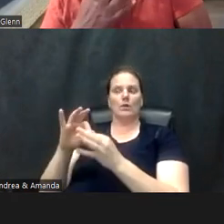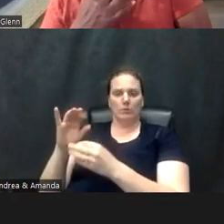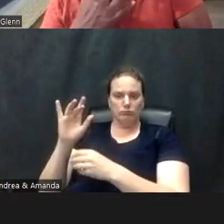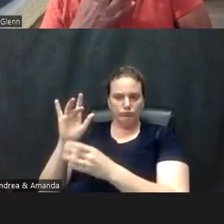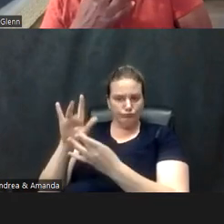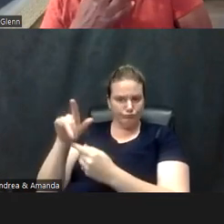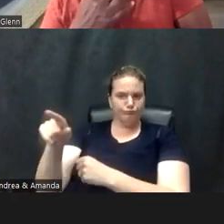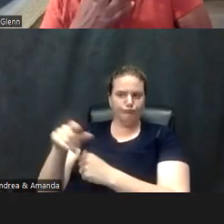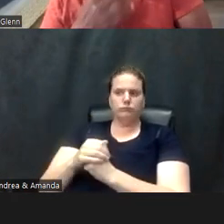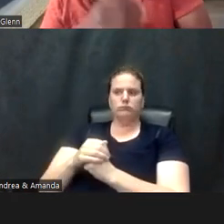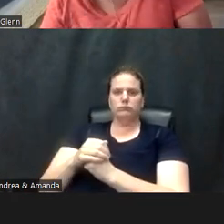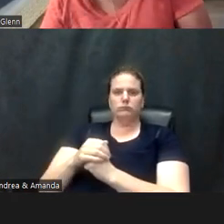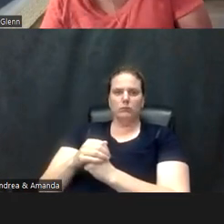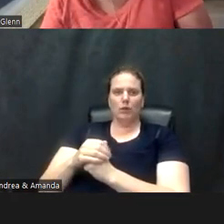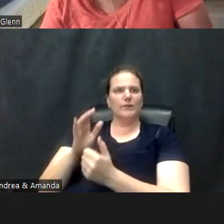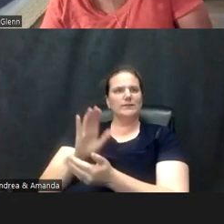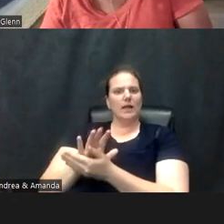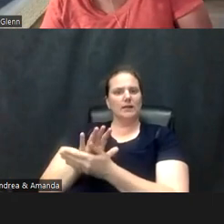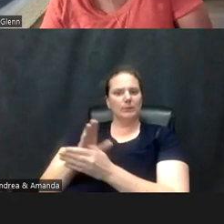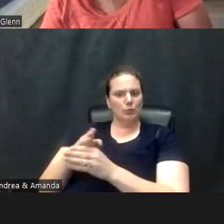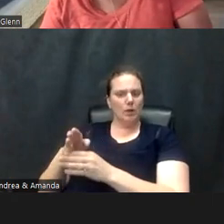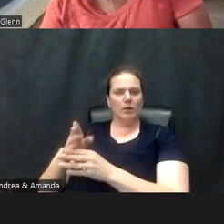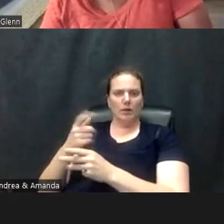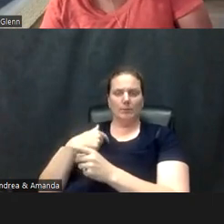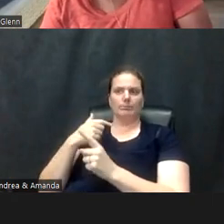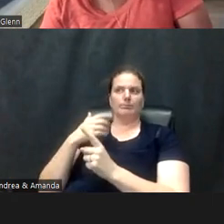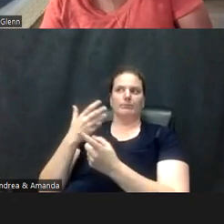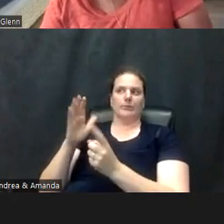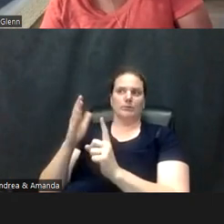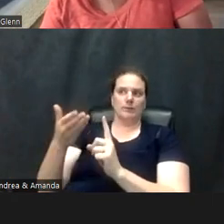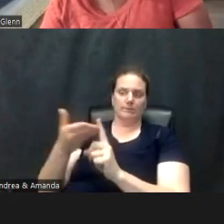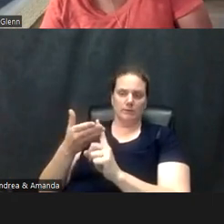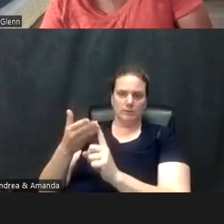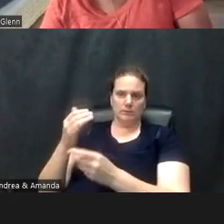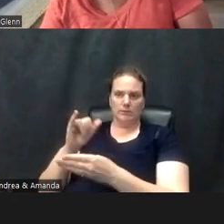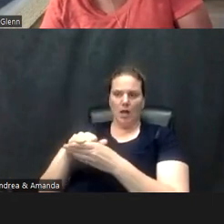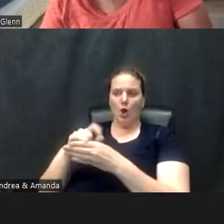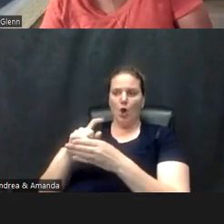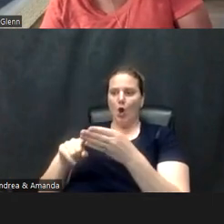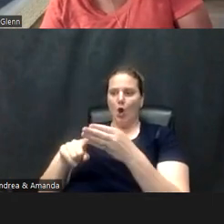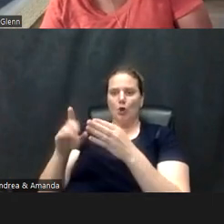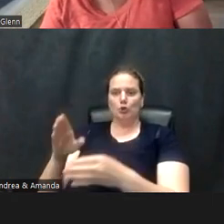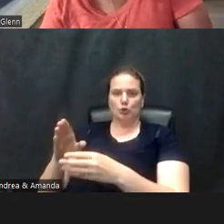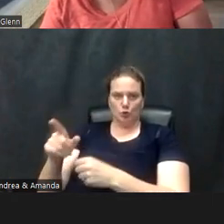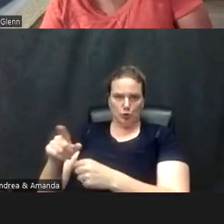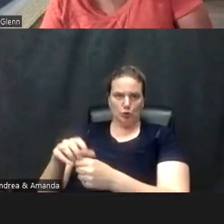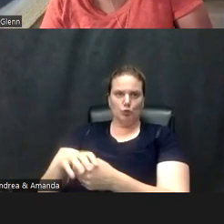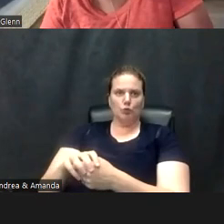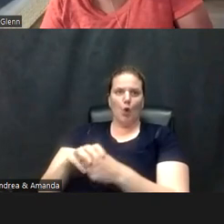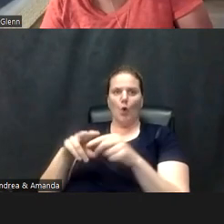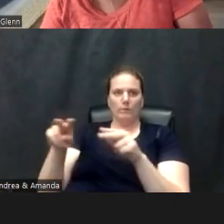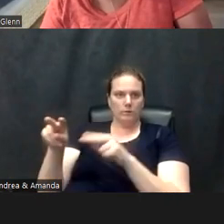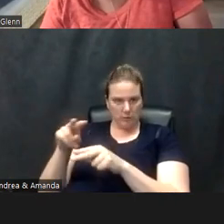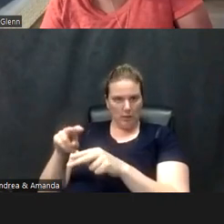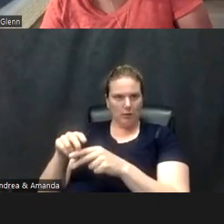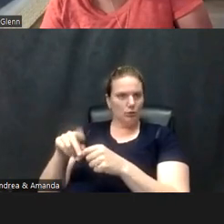at some point in his academic career, he became convinced that the auditor form of oversight, where you